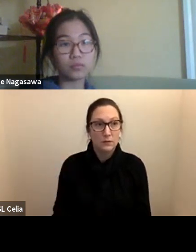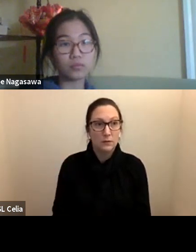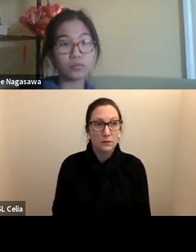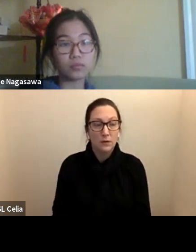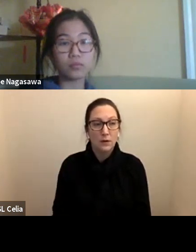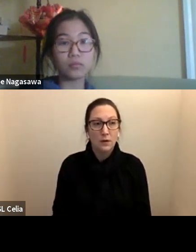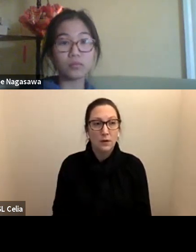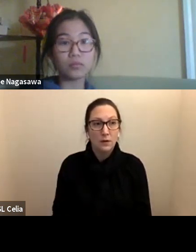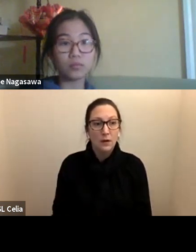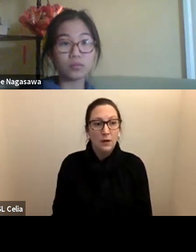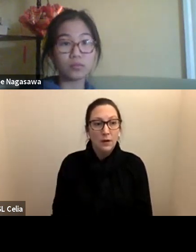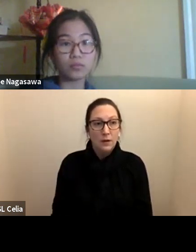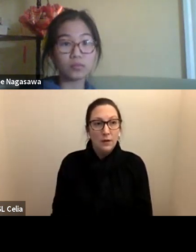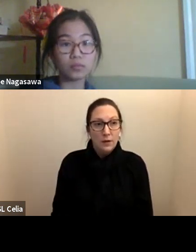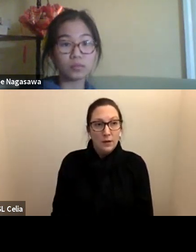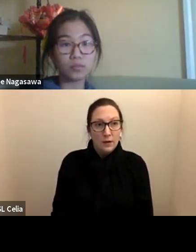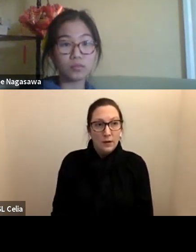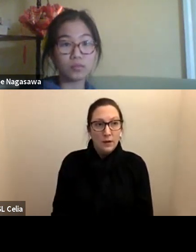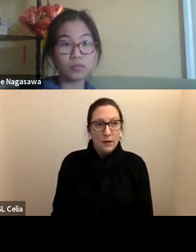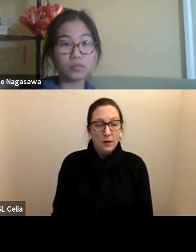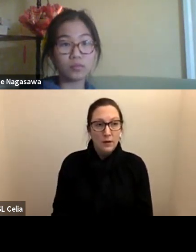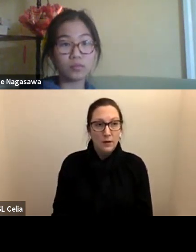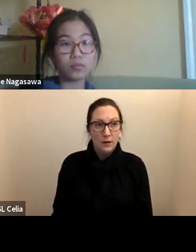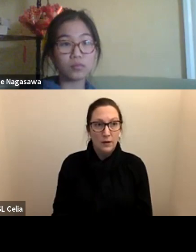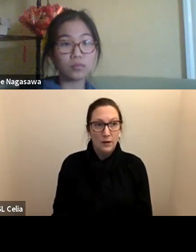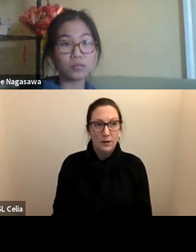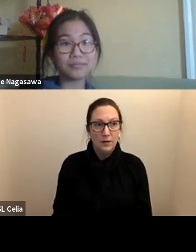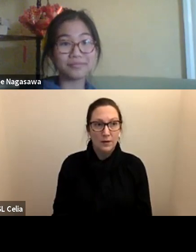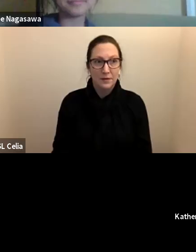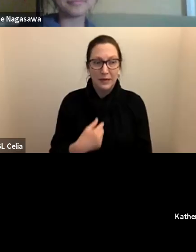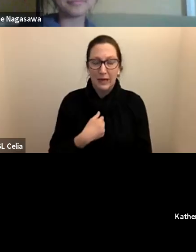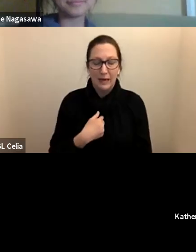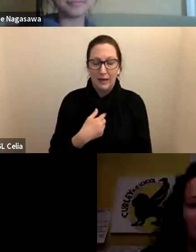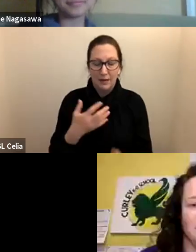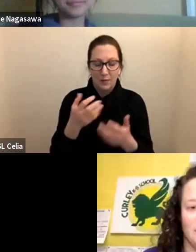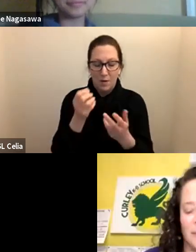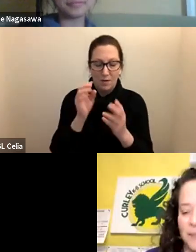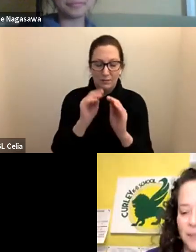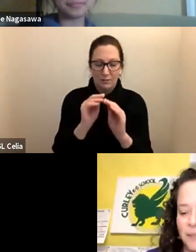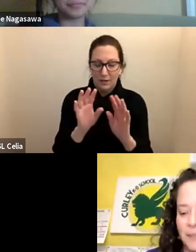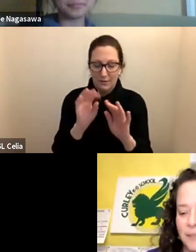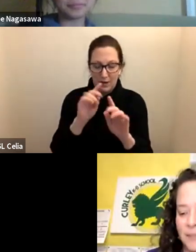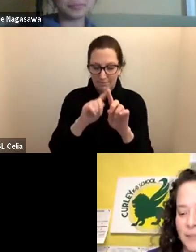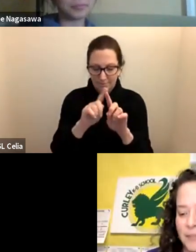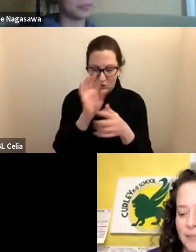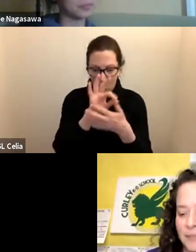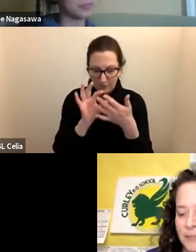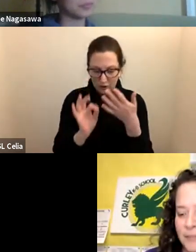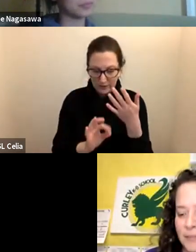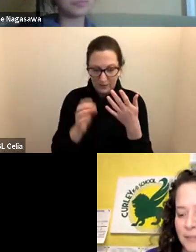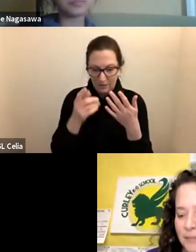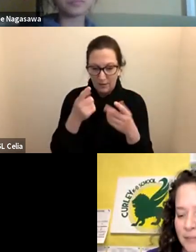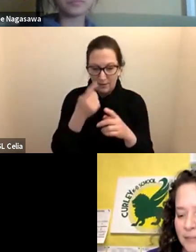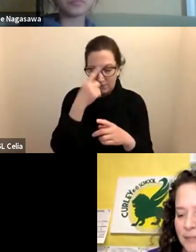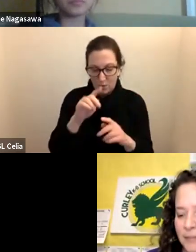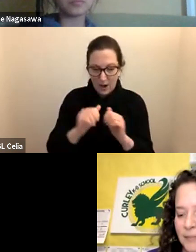So just so I have all of the options in my head for increasing the applicant